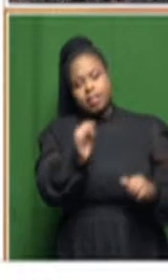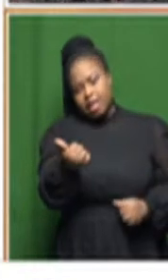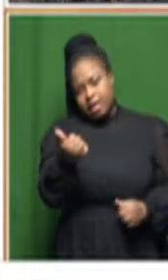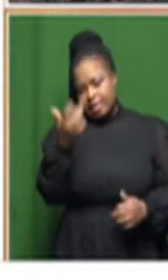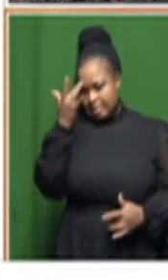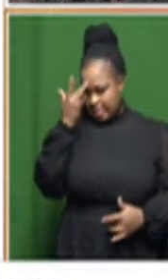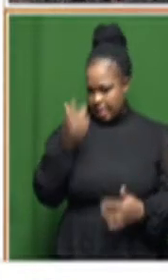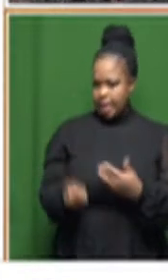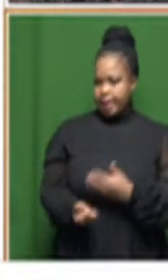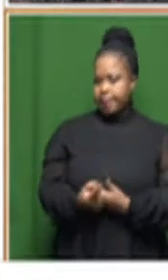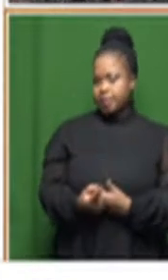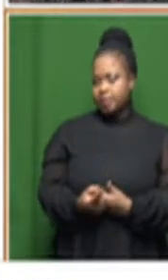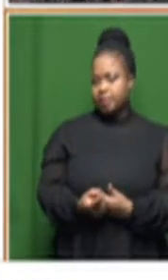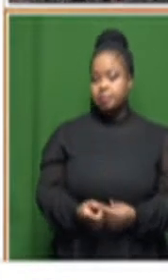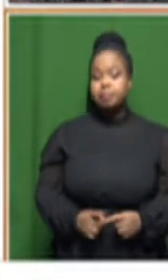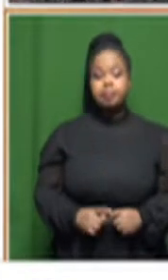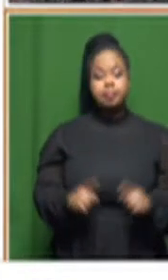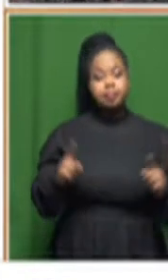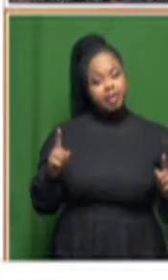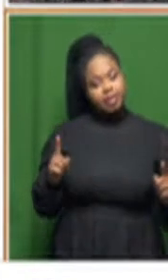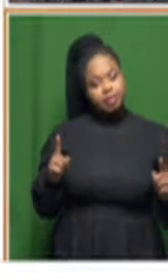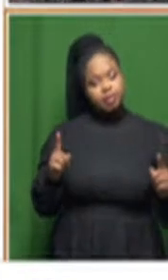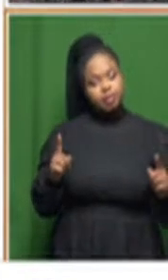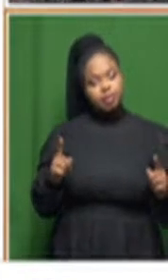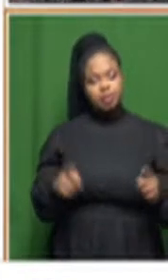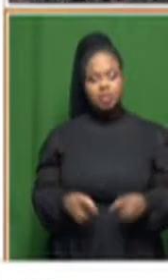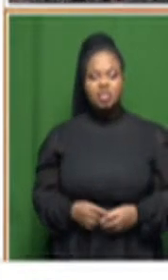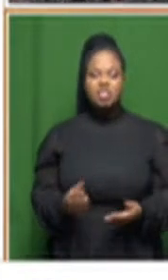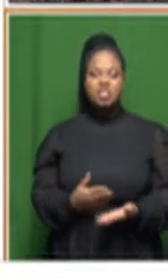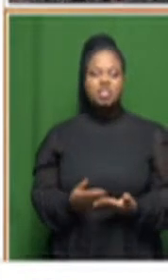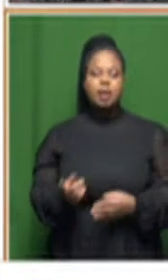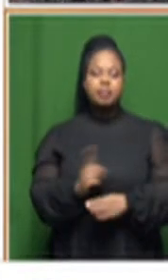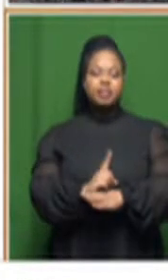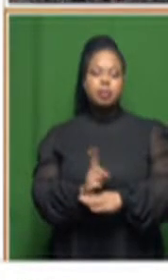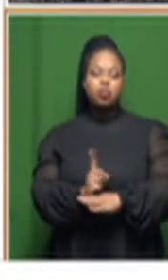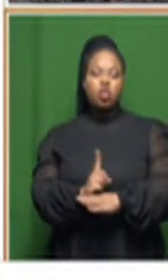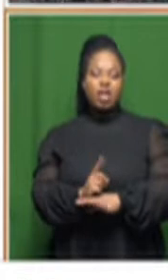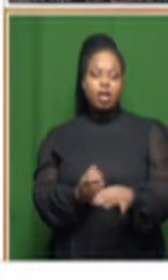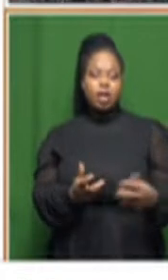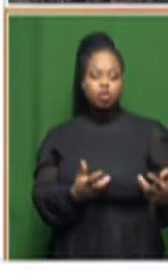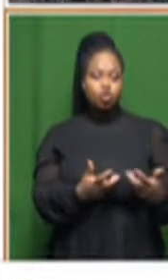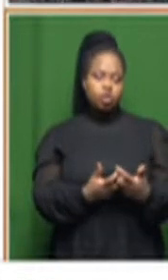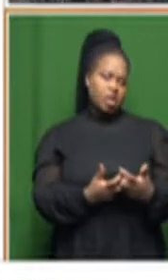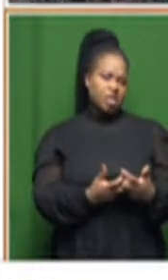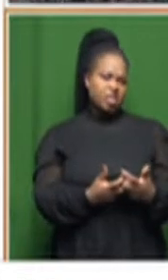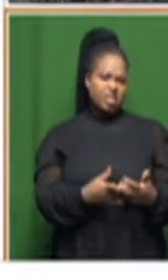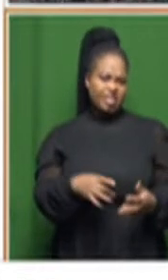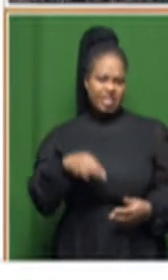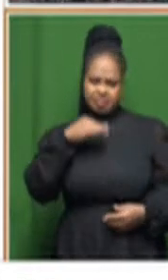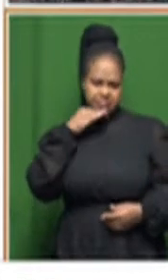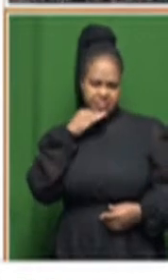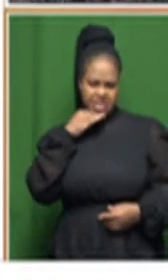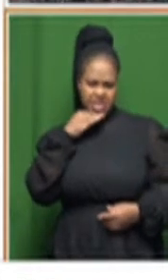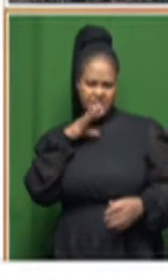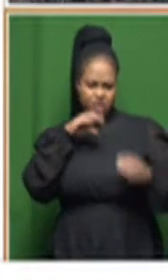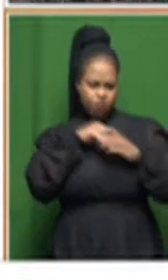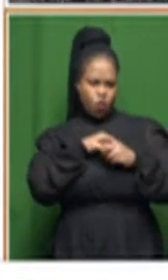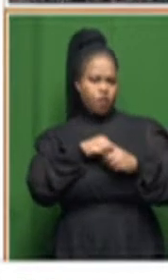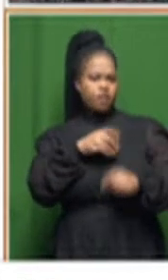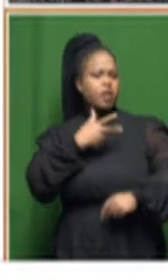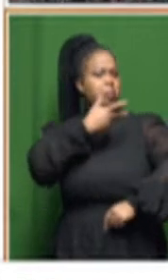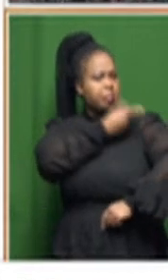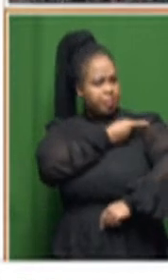administered. But events that are temporarily associated may not necessarily be